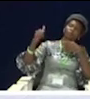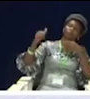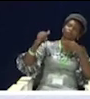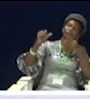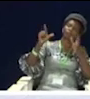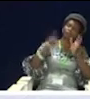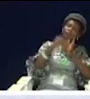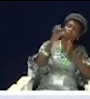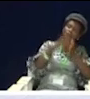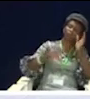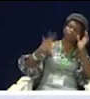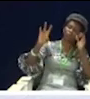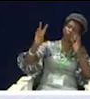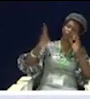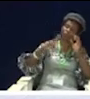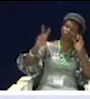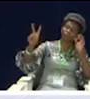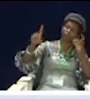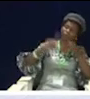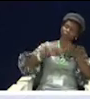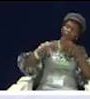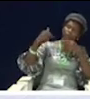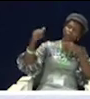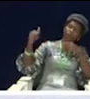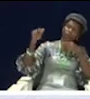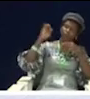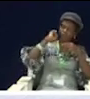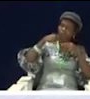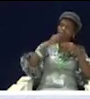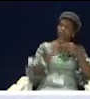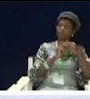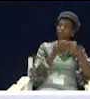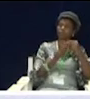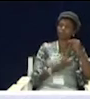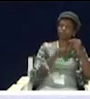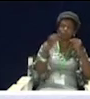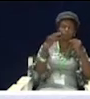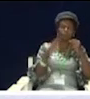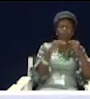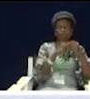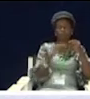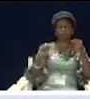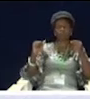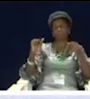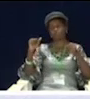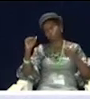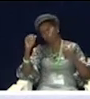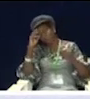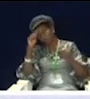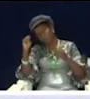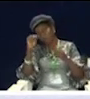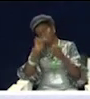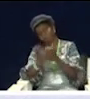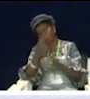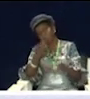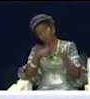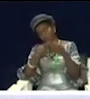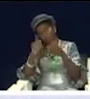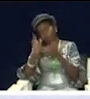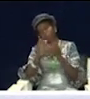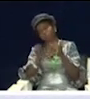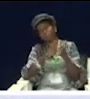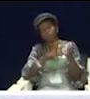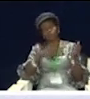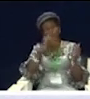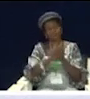Luke 7, from verse 2 to 10. He tells us of a centurion who came to Jesus Christ and said,